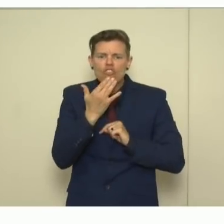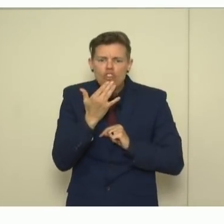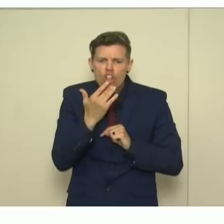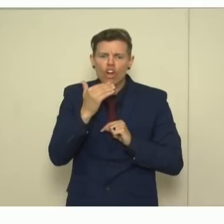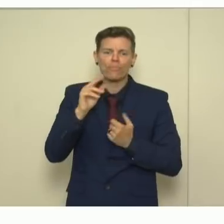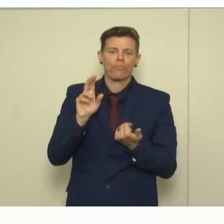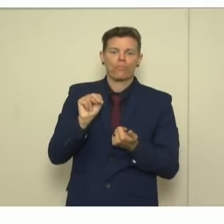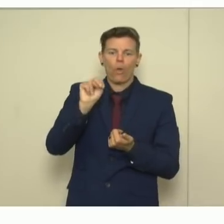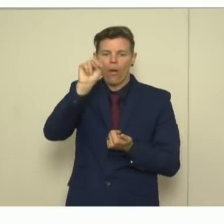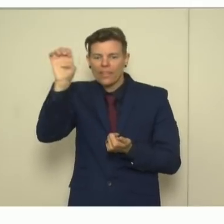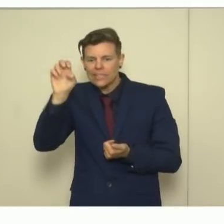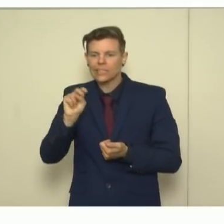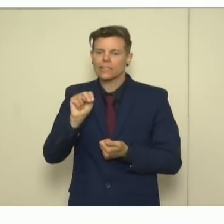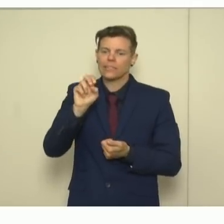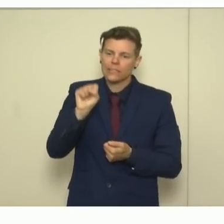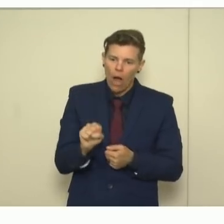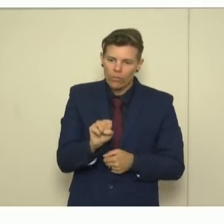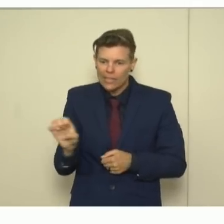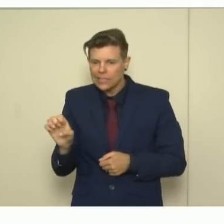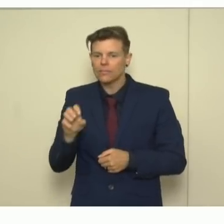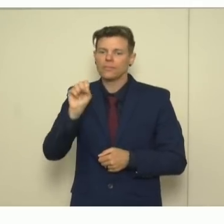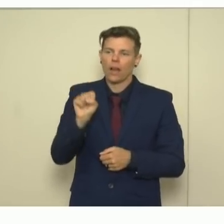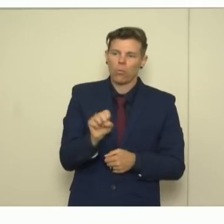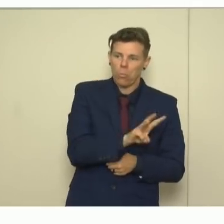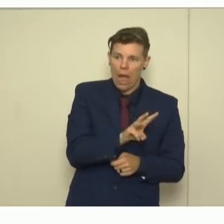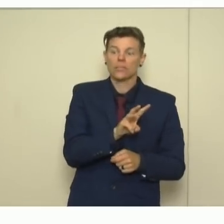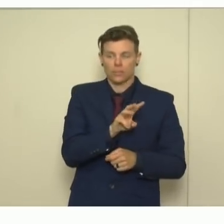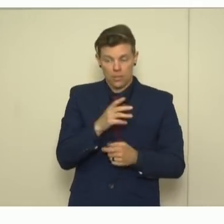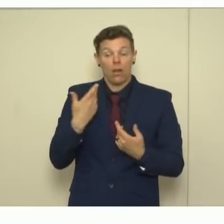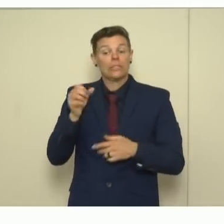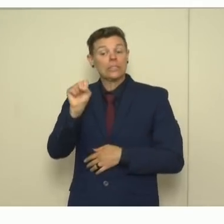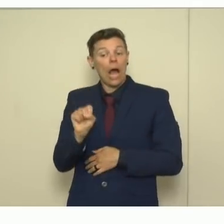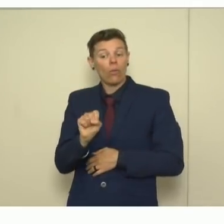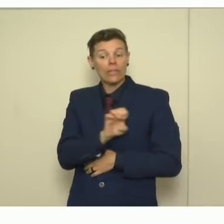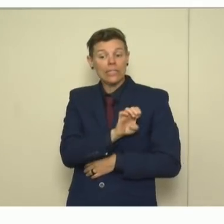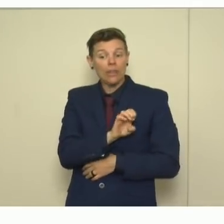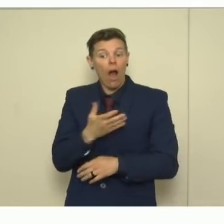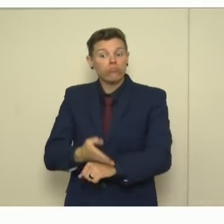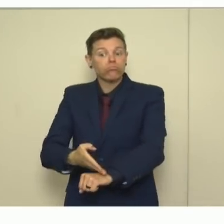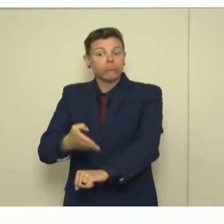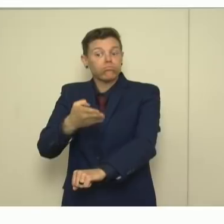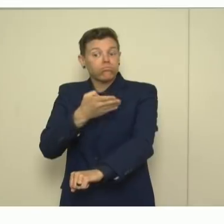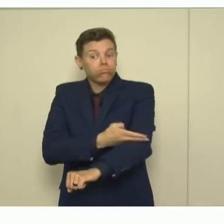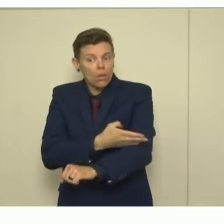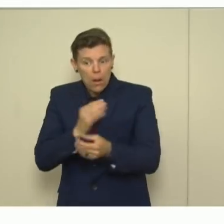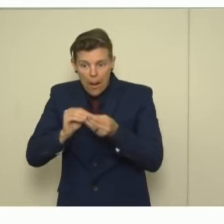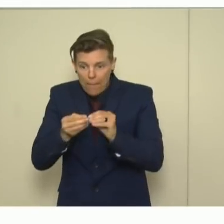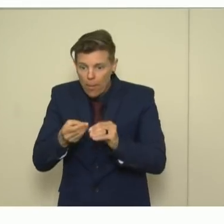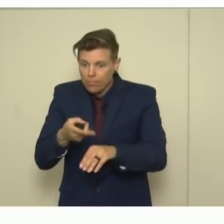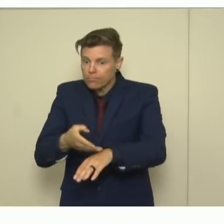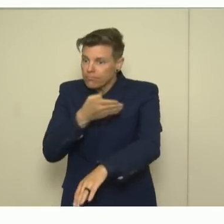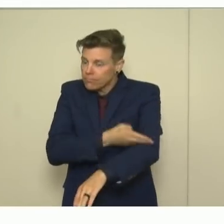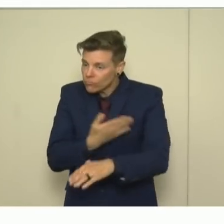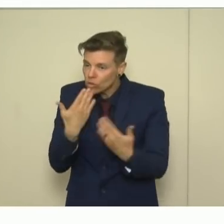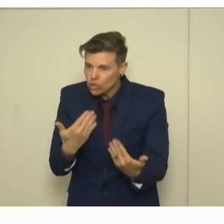the Southwest, doing very, very well. And if I squint, I think they might be the